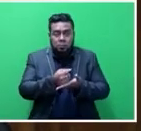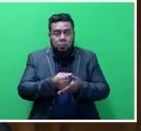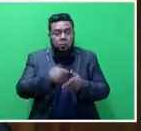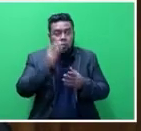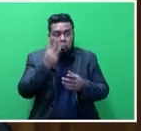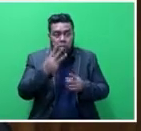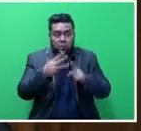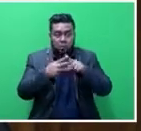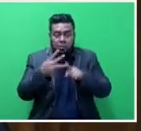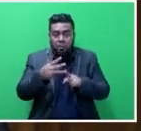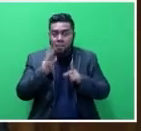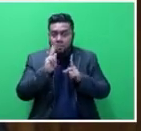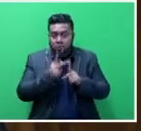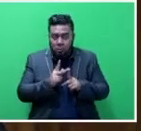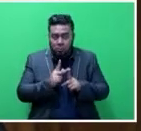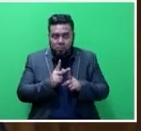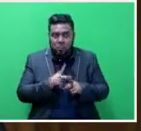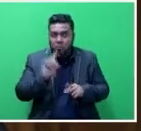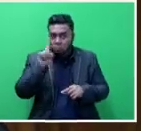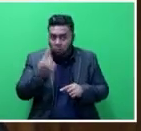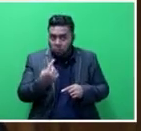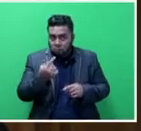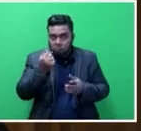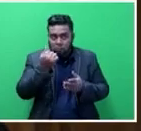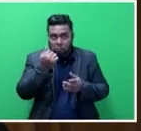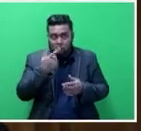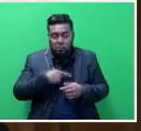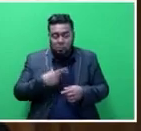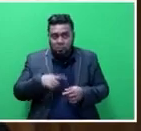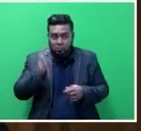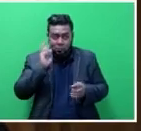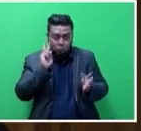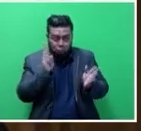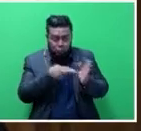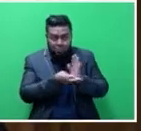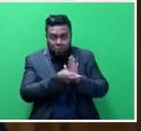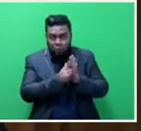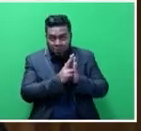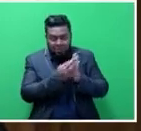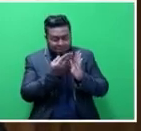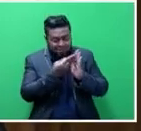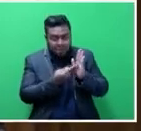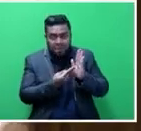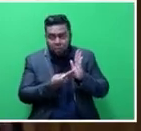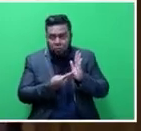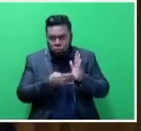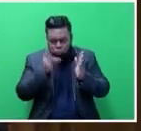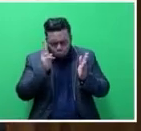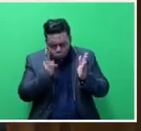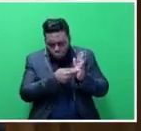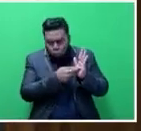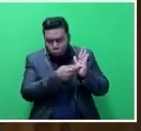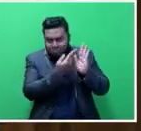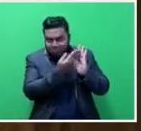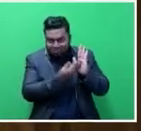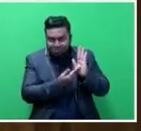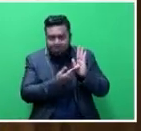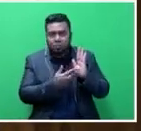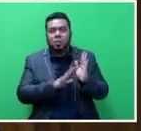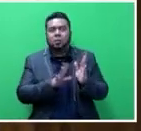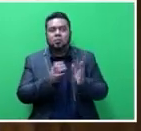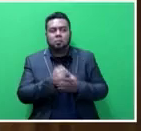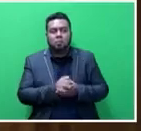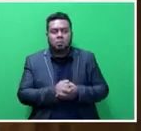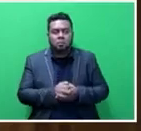budget, only because if you look at the revised budget closely, it's merely a